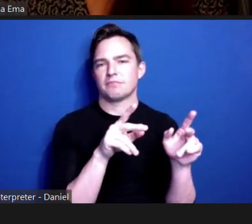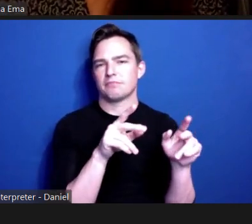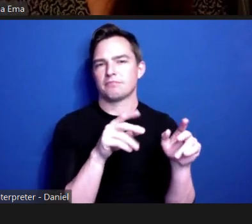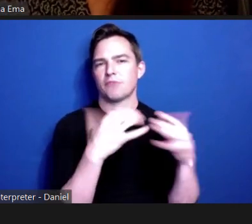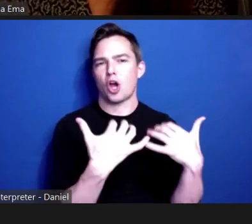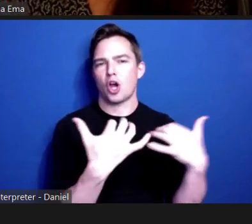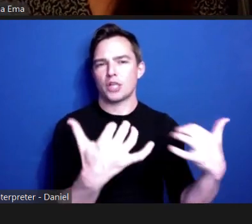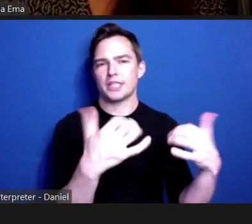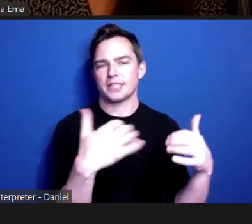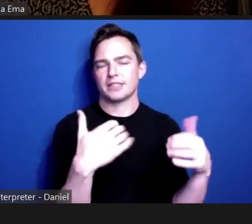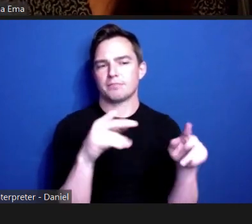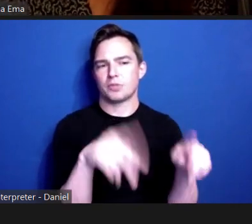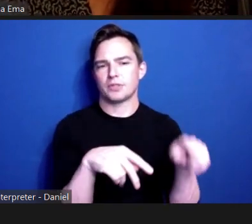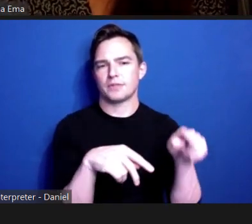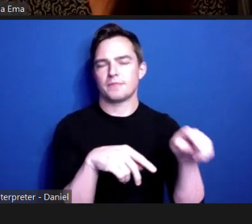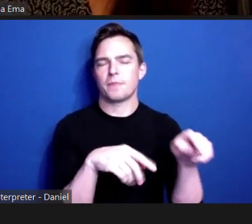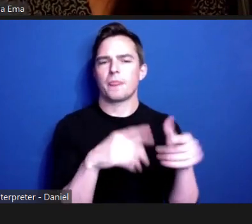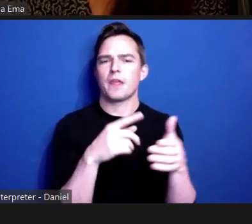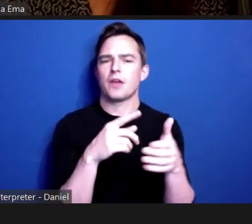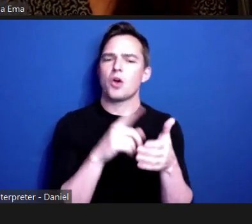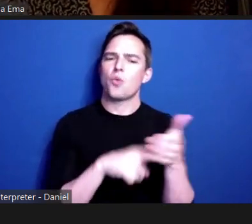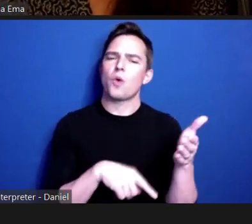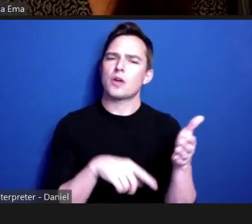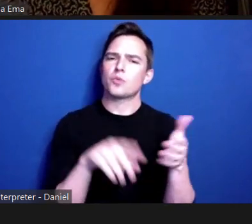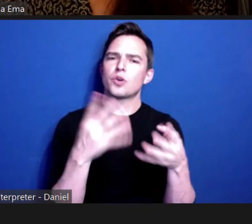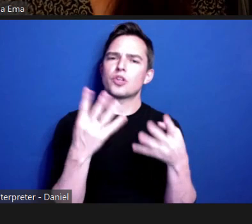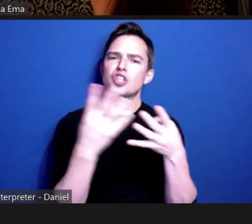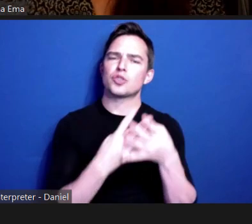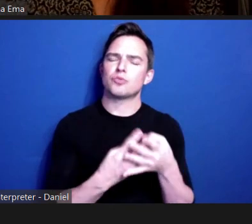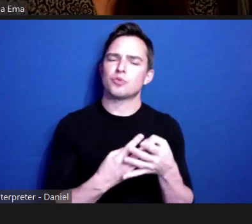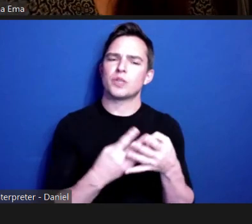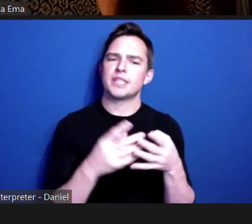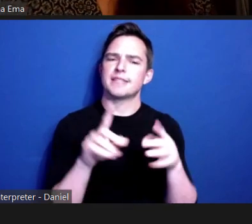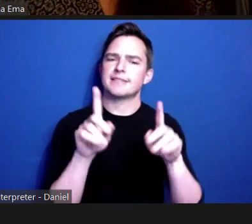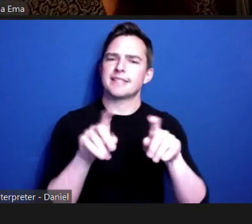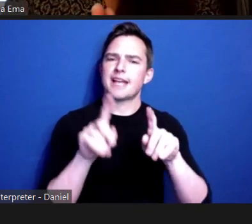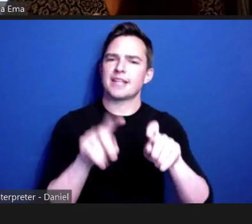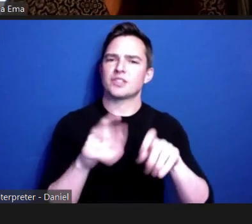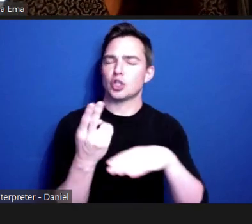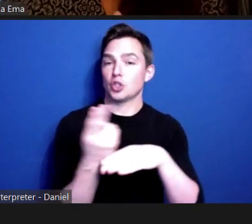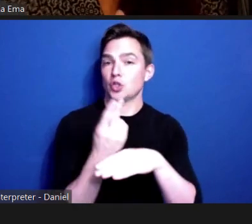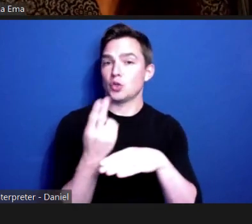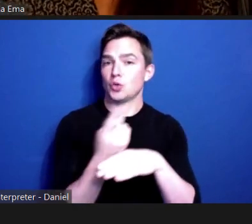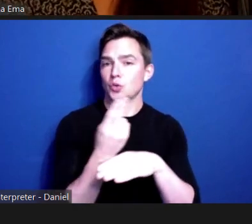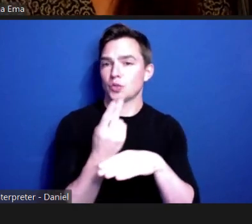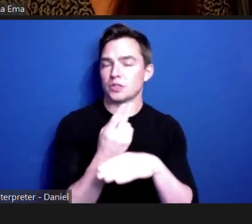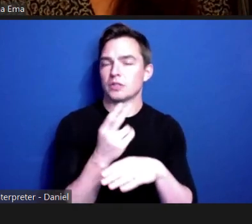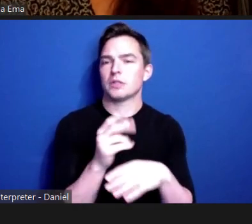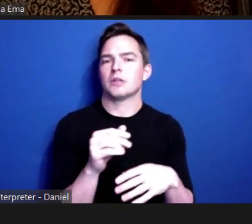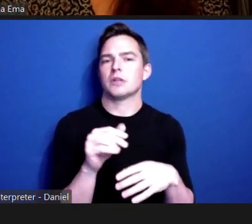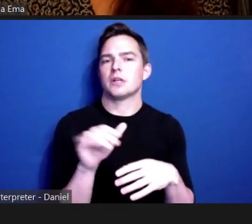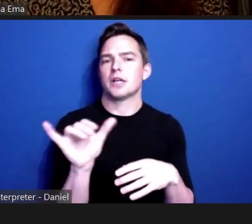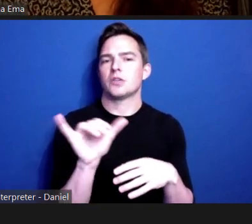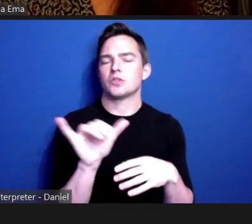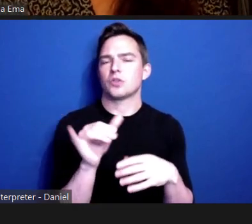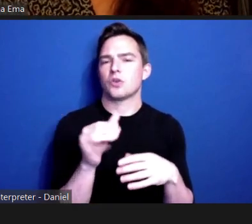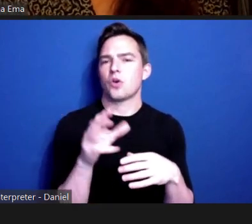audience member. What were the screening tests that were used? And was it